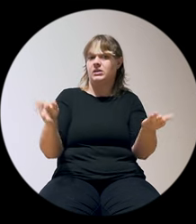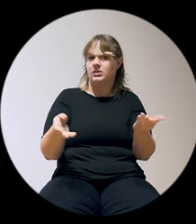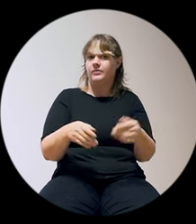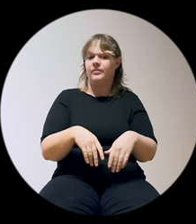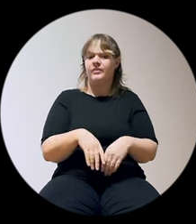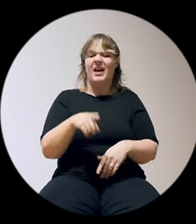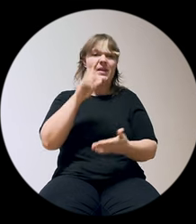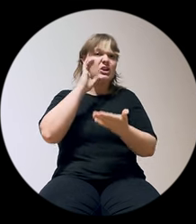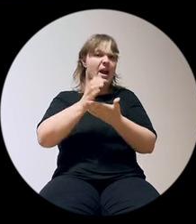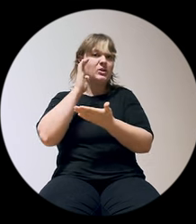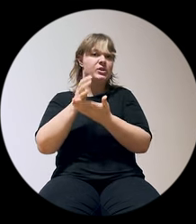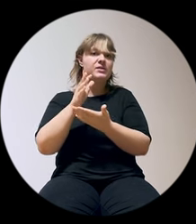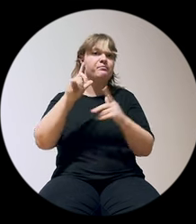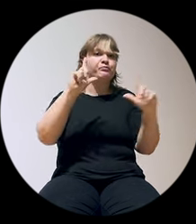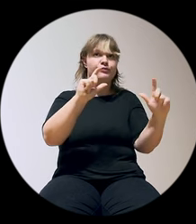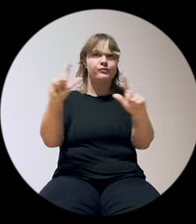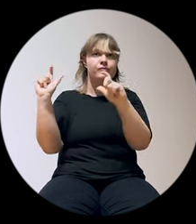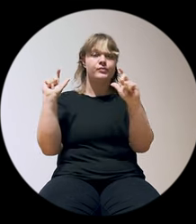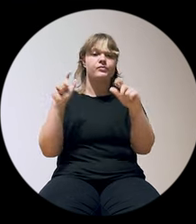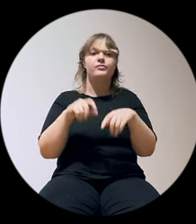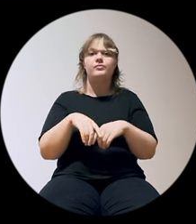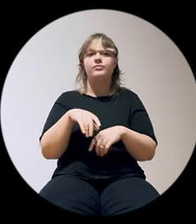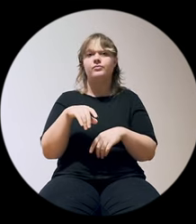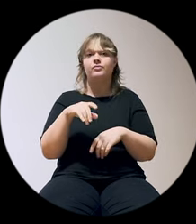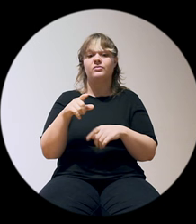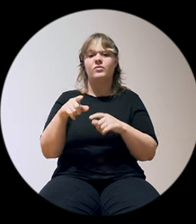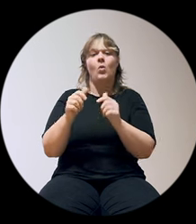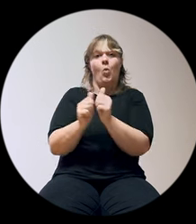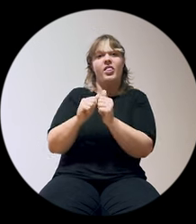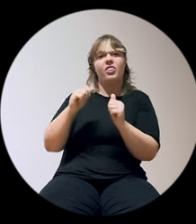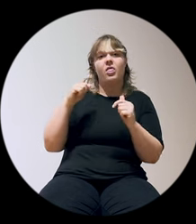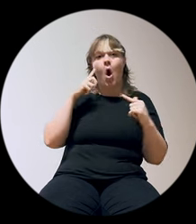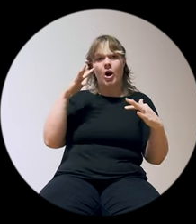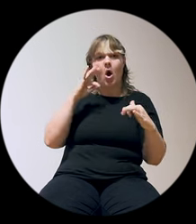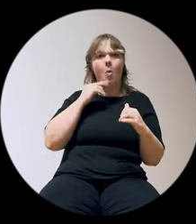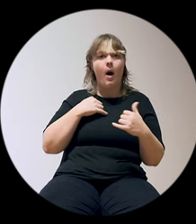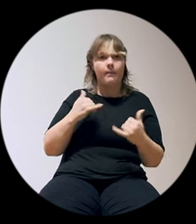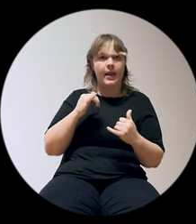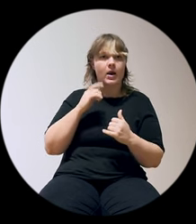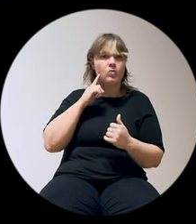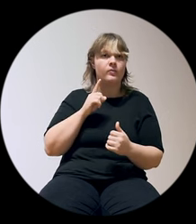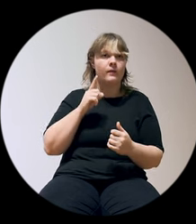These are images and photographs accompanied by audio, which I'll play for you.